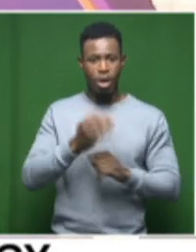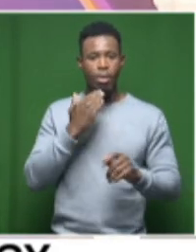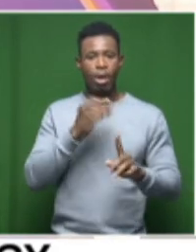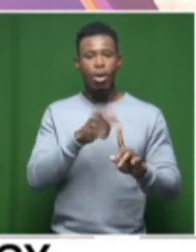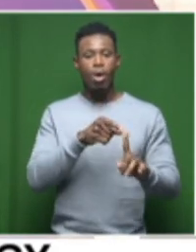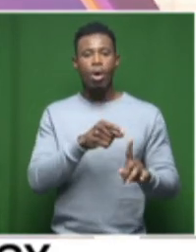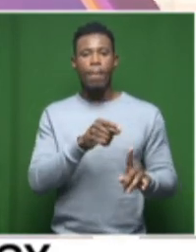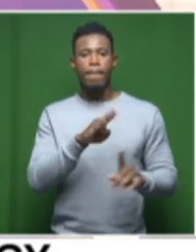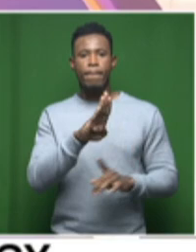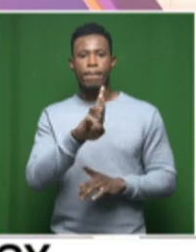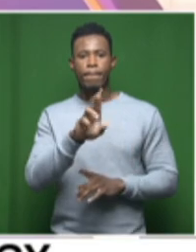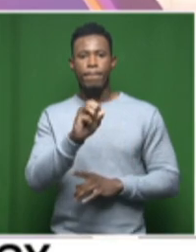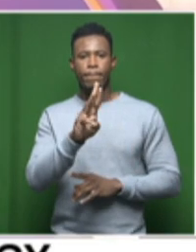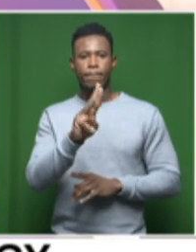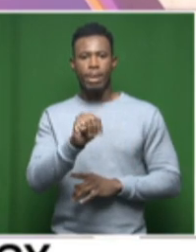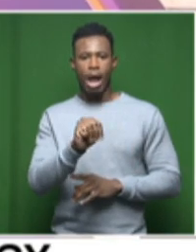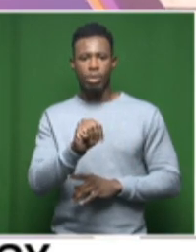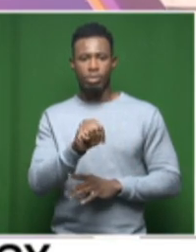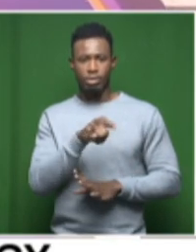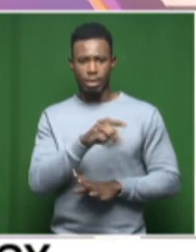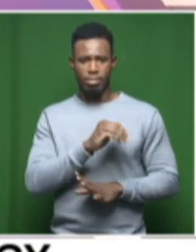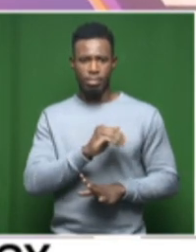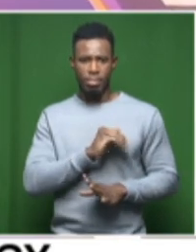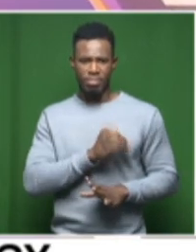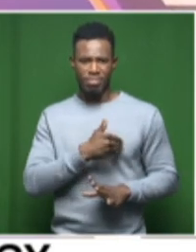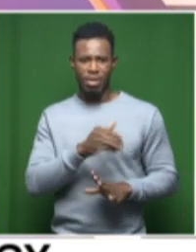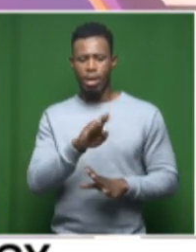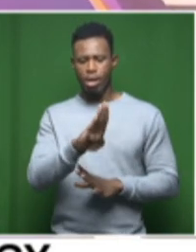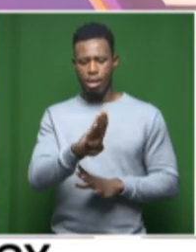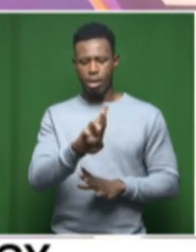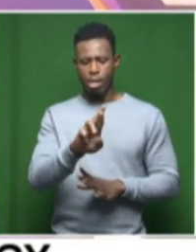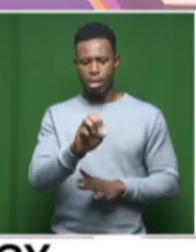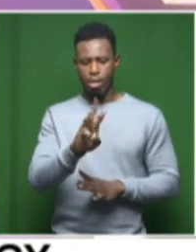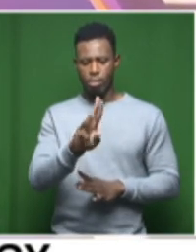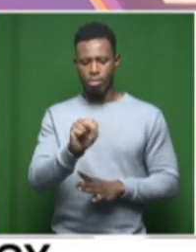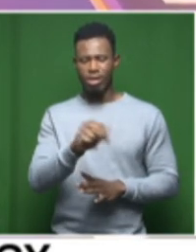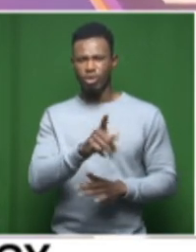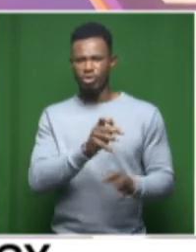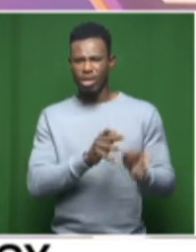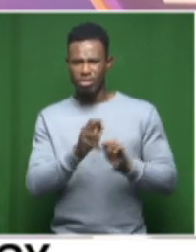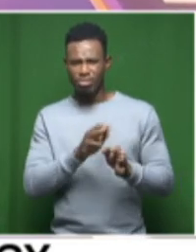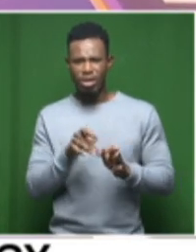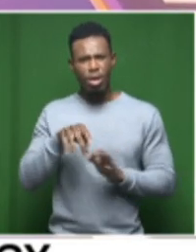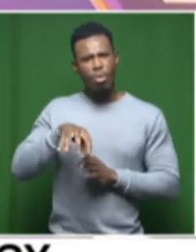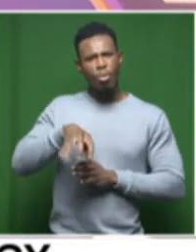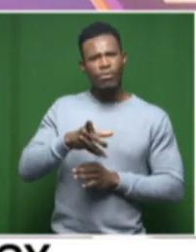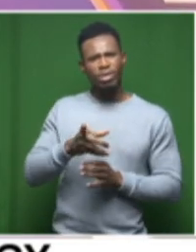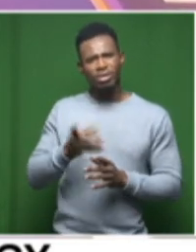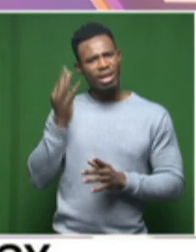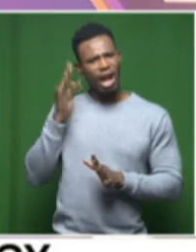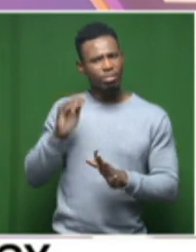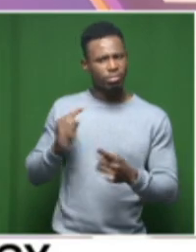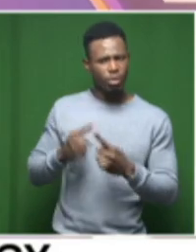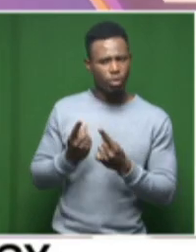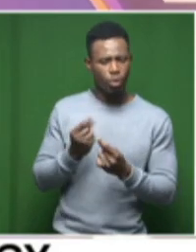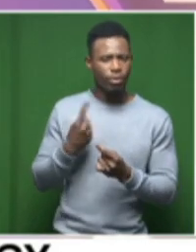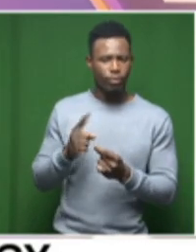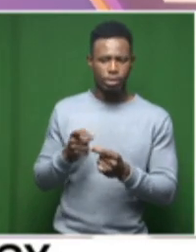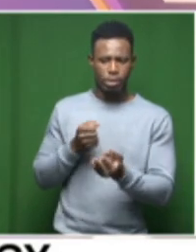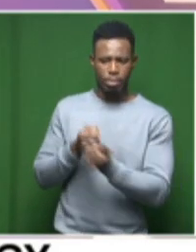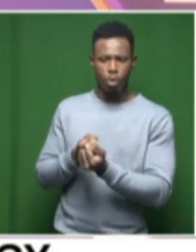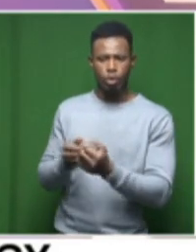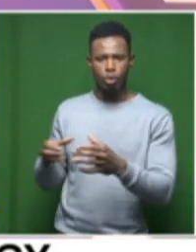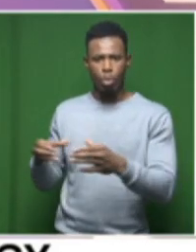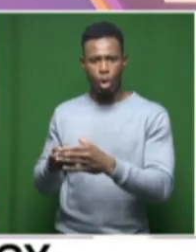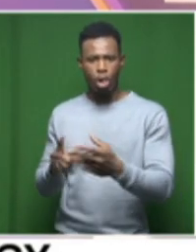Khadija Brown. She will take us through what the provincial government is doing in terms of supporting small and existing businesses to